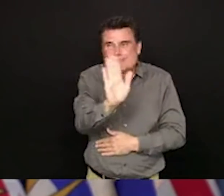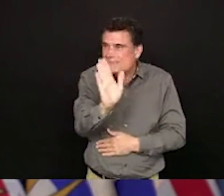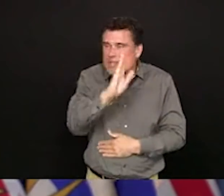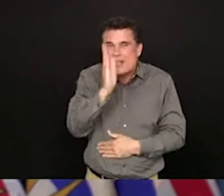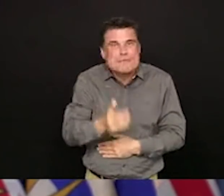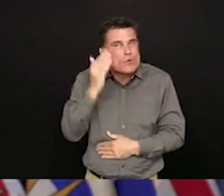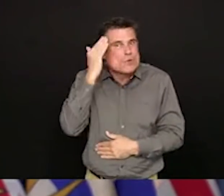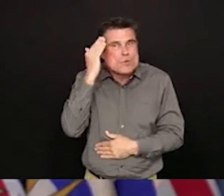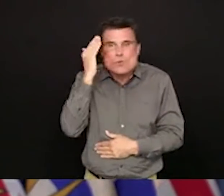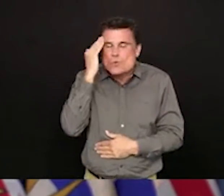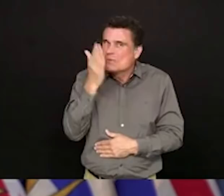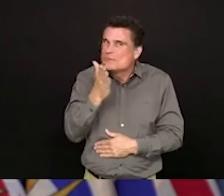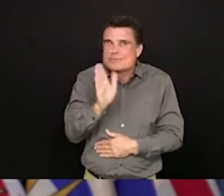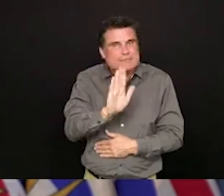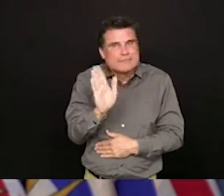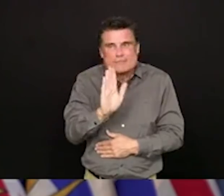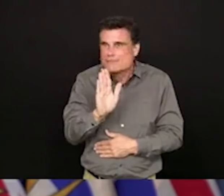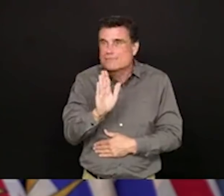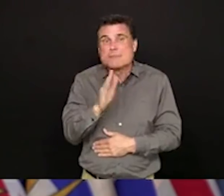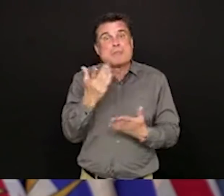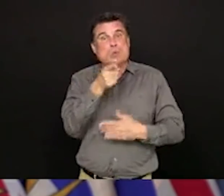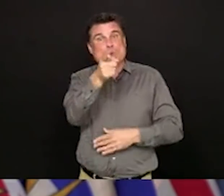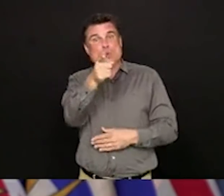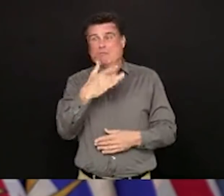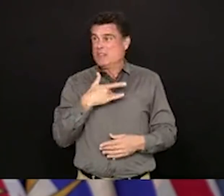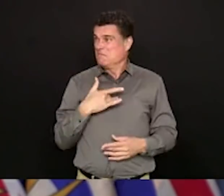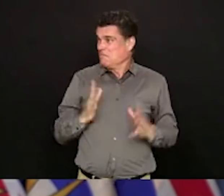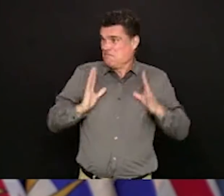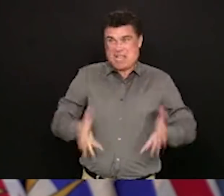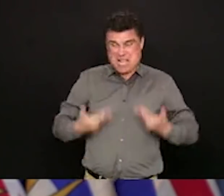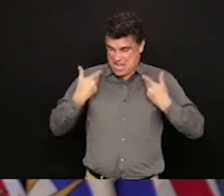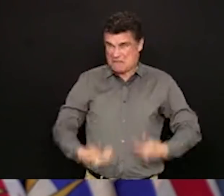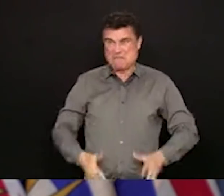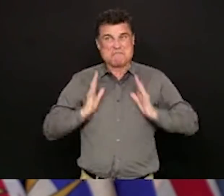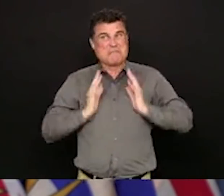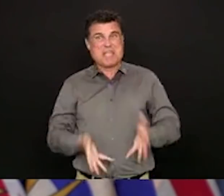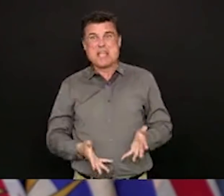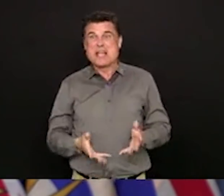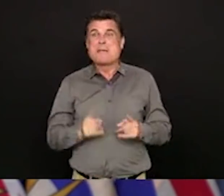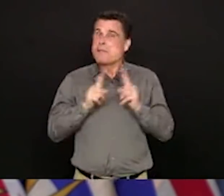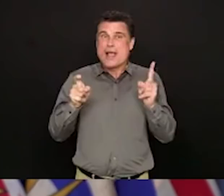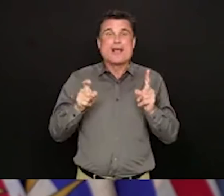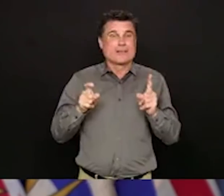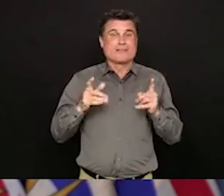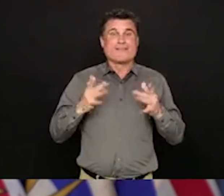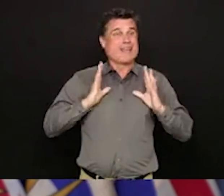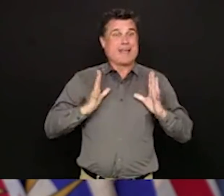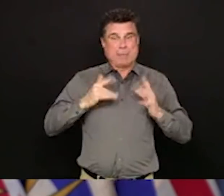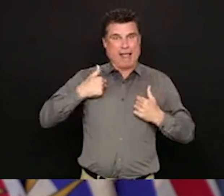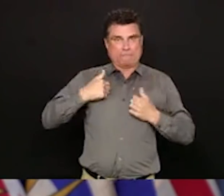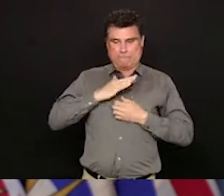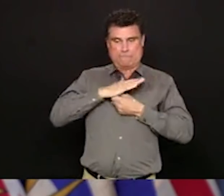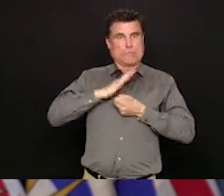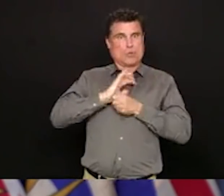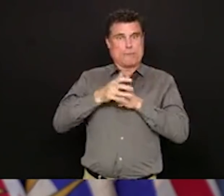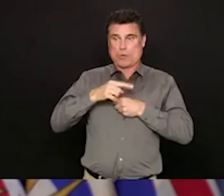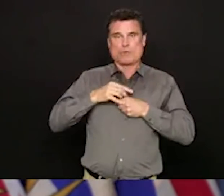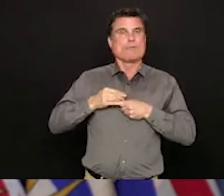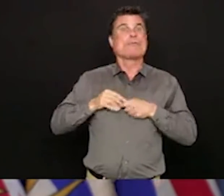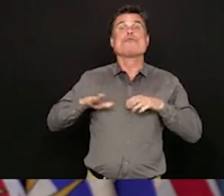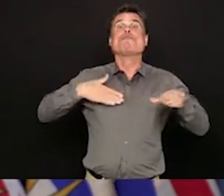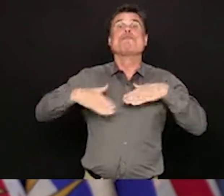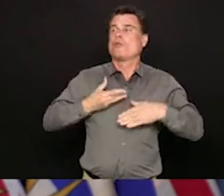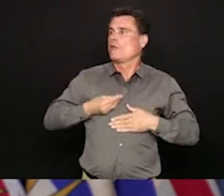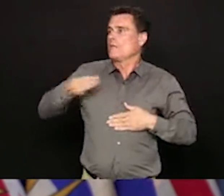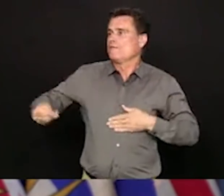to others, even with very mild symptoms. So let me be 100% clear. Right now, if you are ill, whether you feel